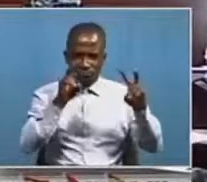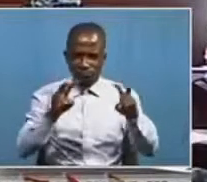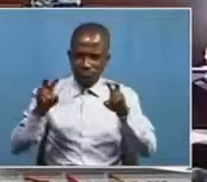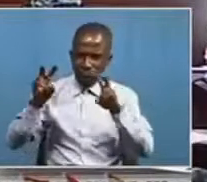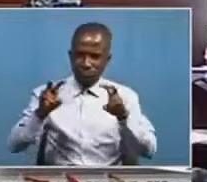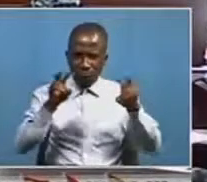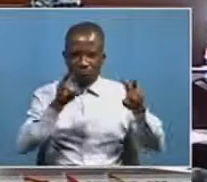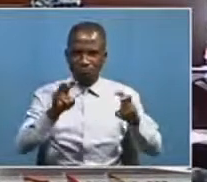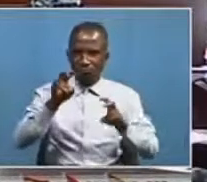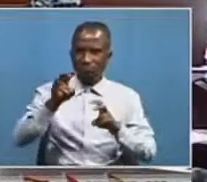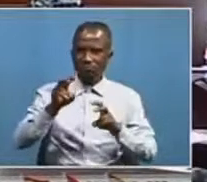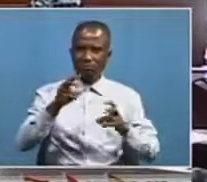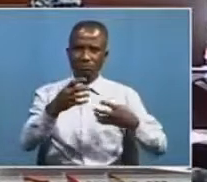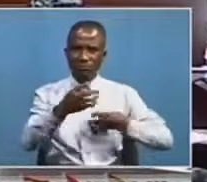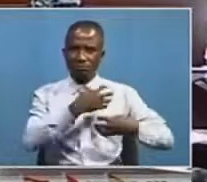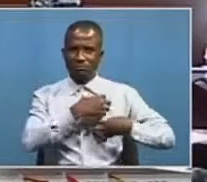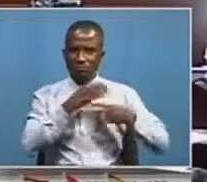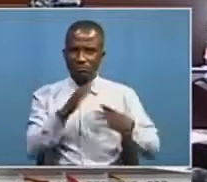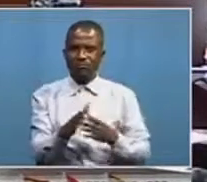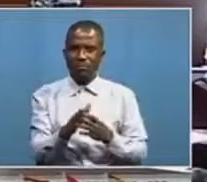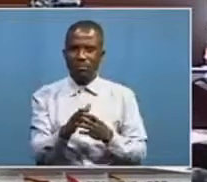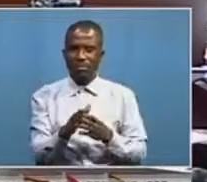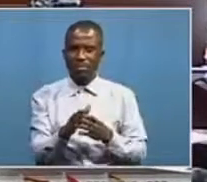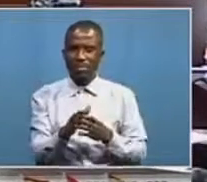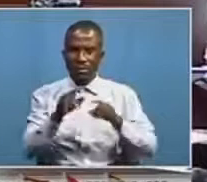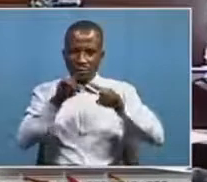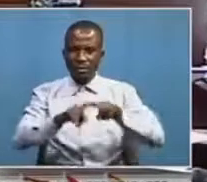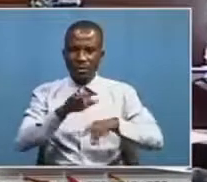the petitioner built his case around this figure of